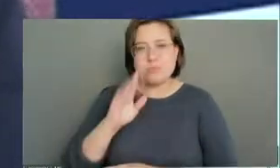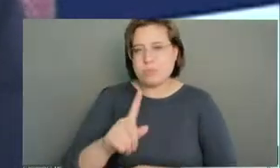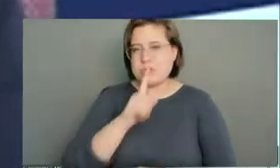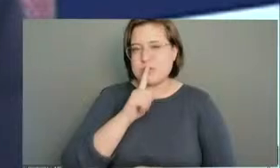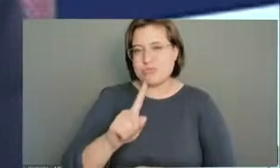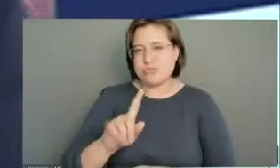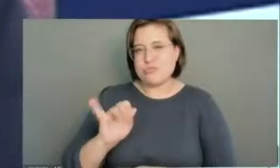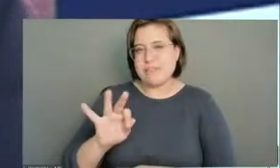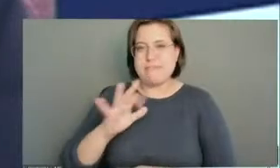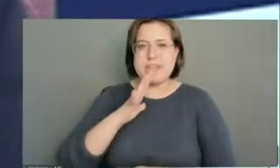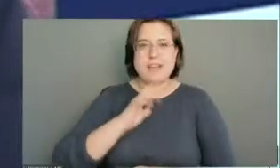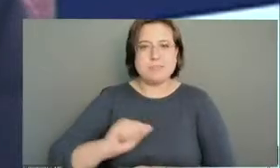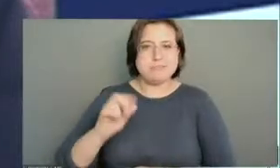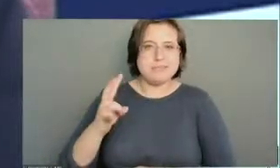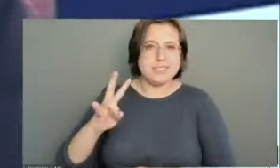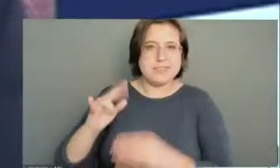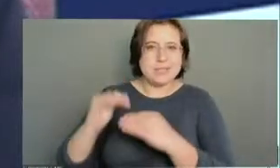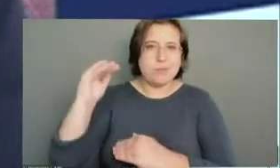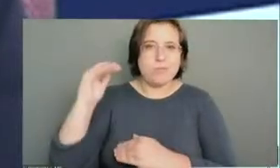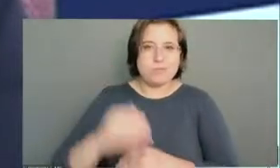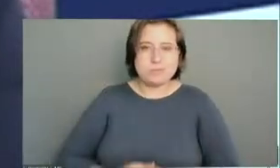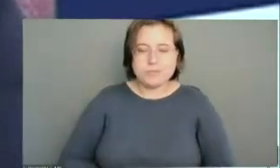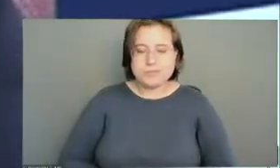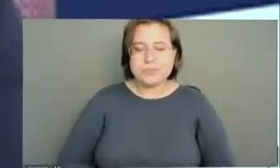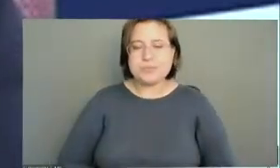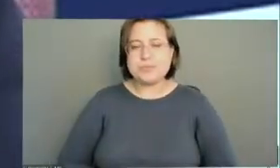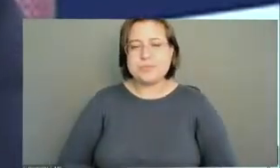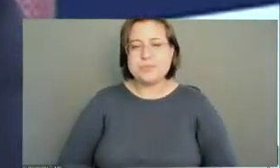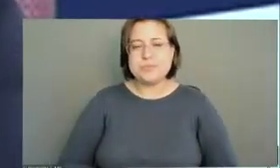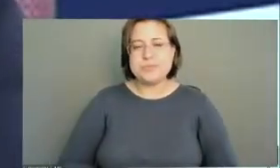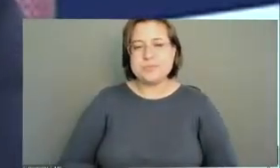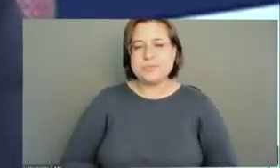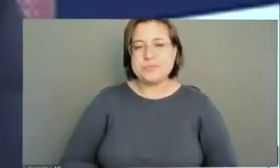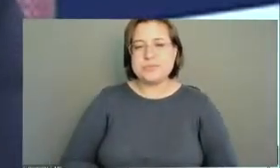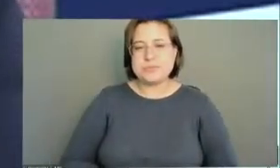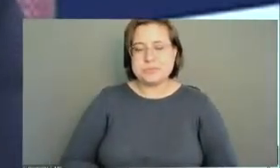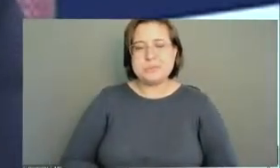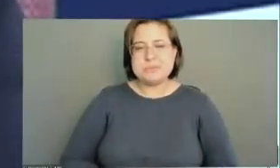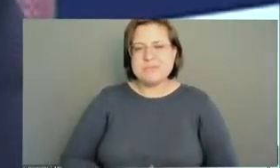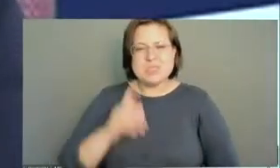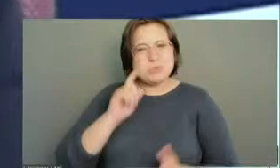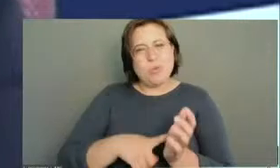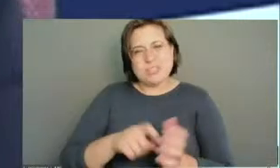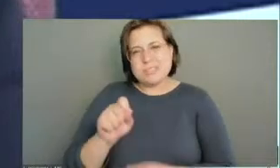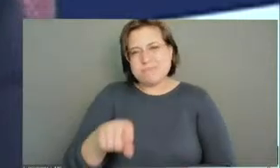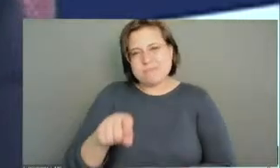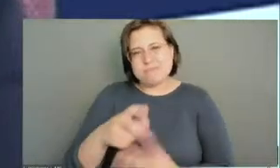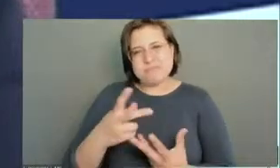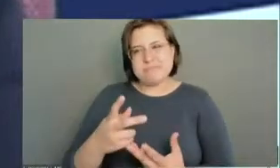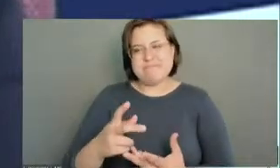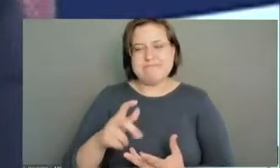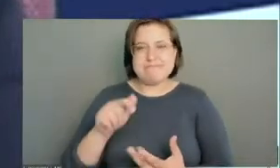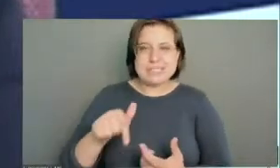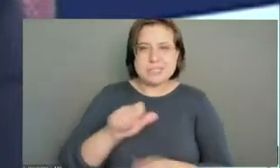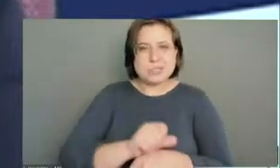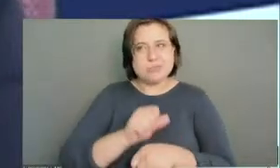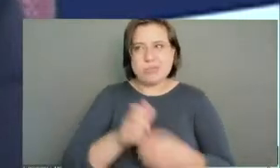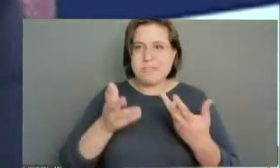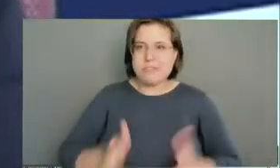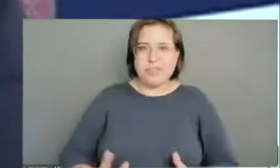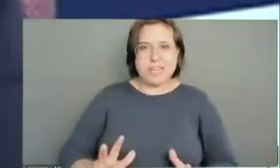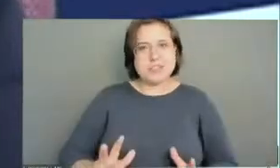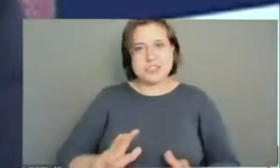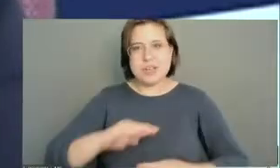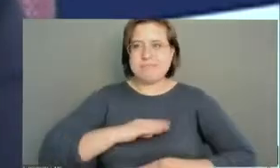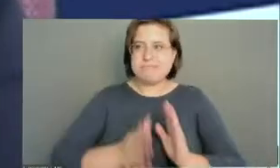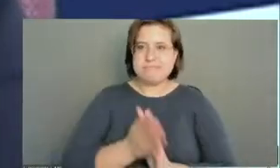years of age. There is absolutely more work to do connecting with people who are ages